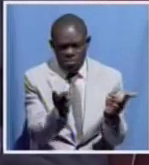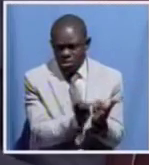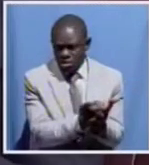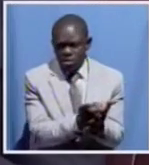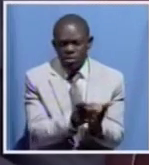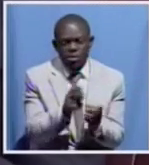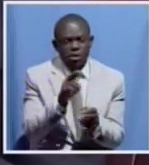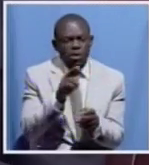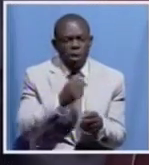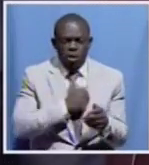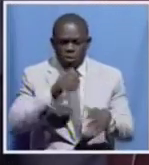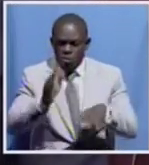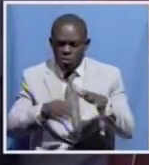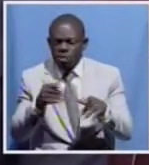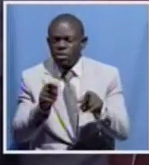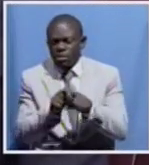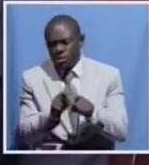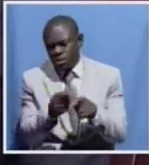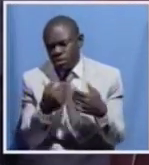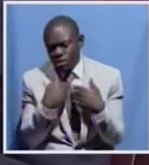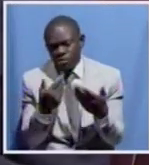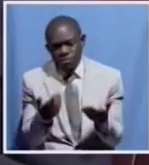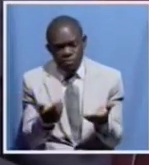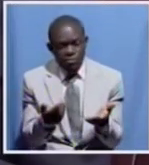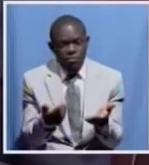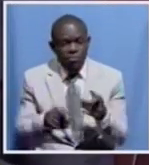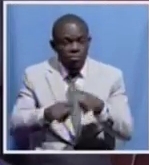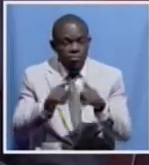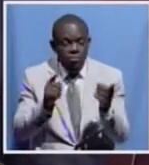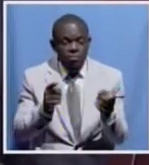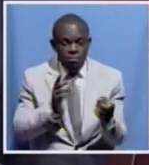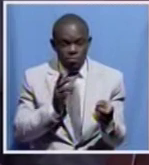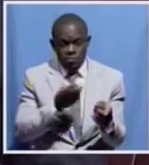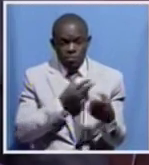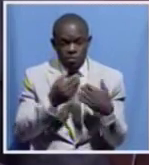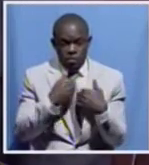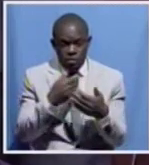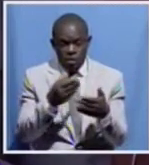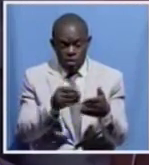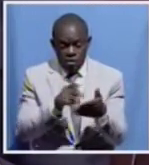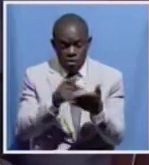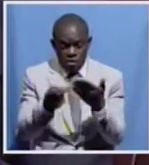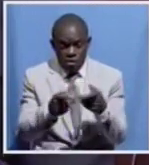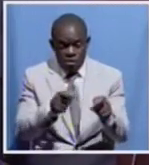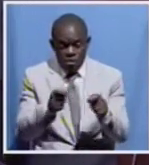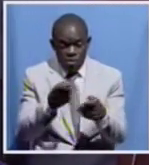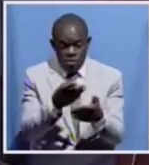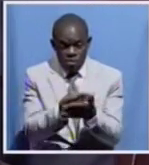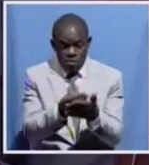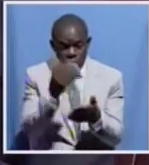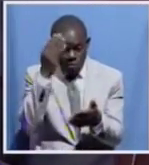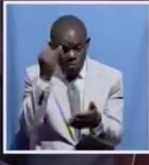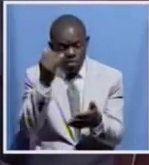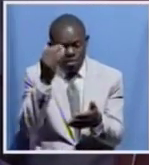have these austerity measures because certain things have not been working very well. So we are not putting in as